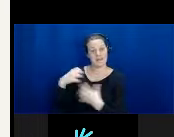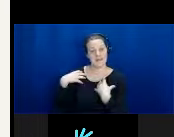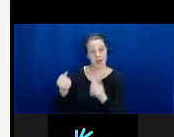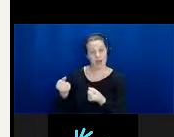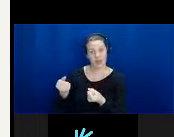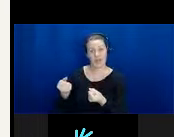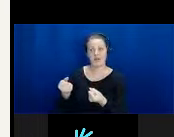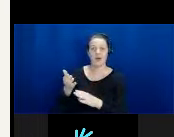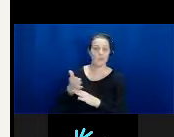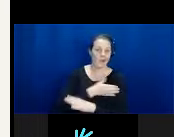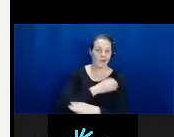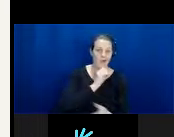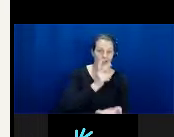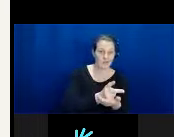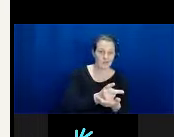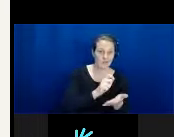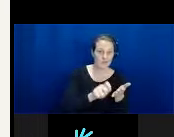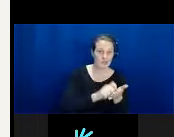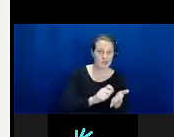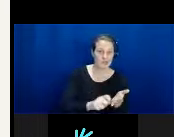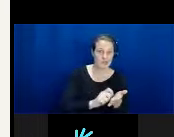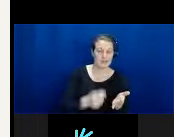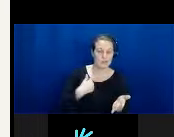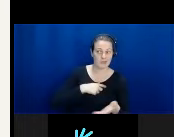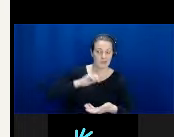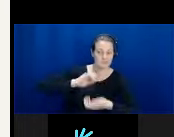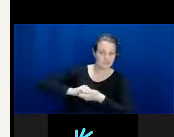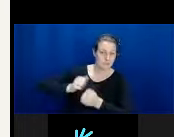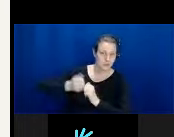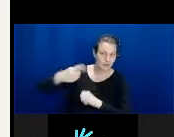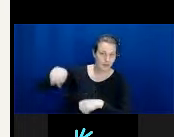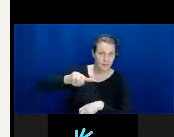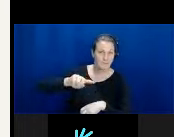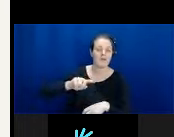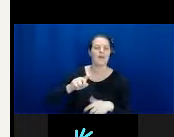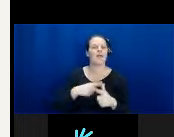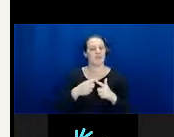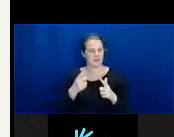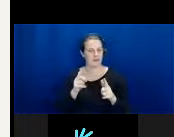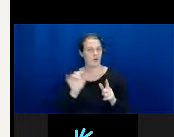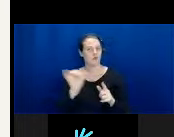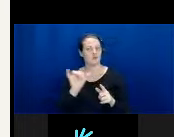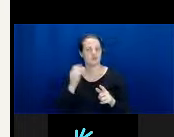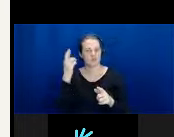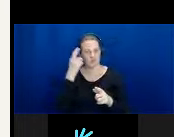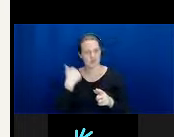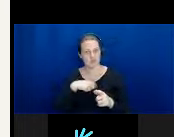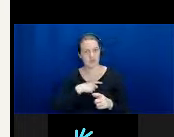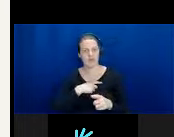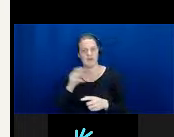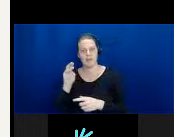prior authorizations to be written. Which is why we then also have other resources such as Mass Commission for the